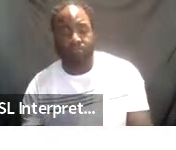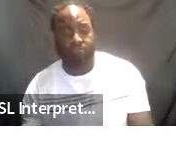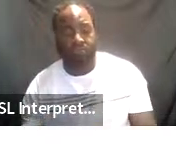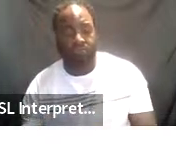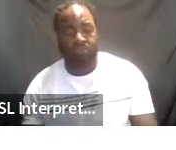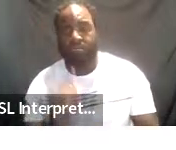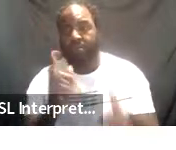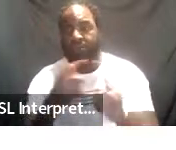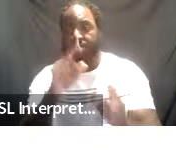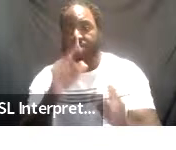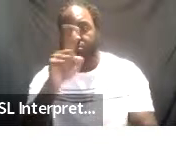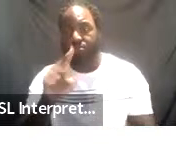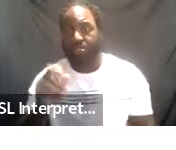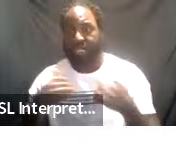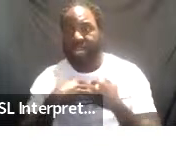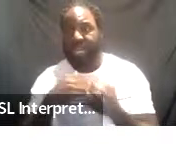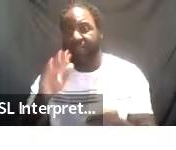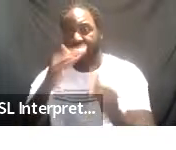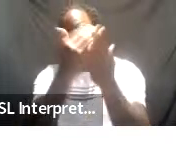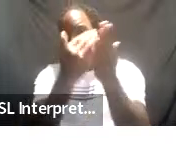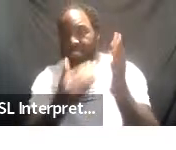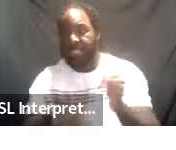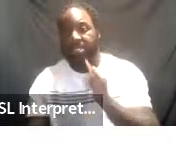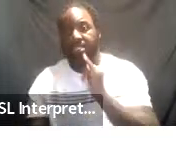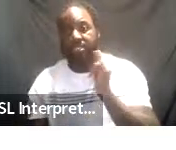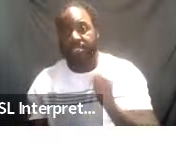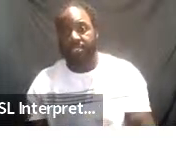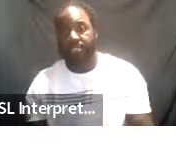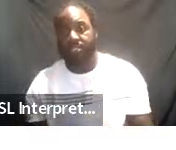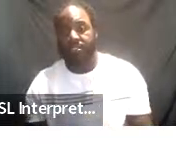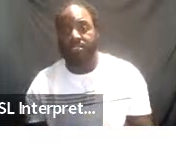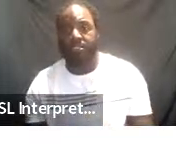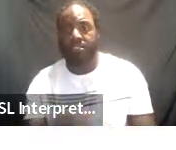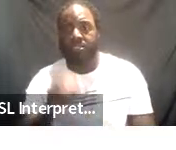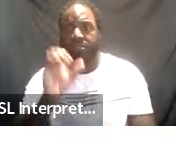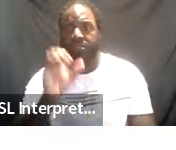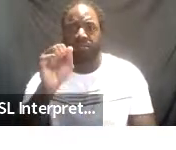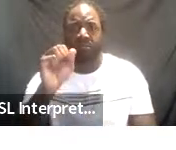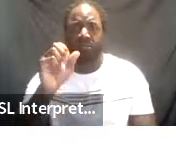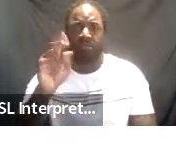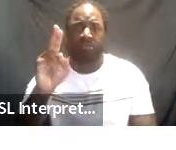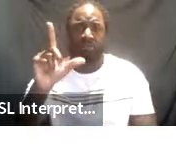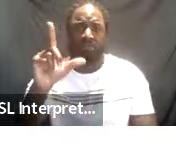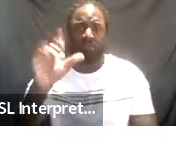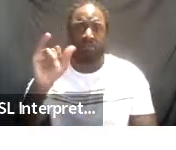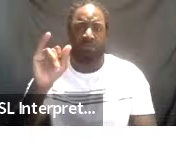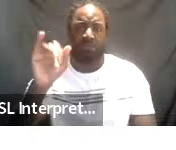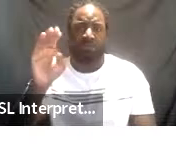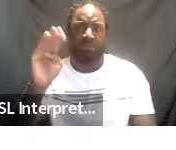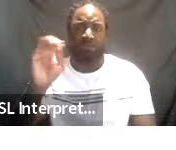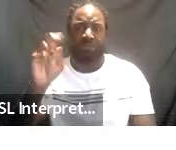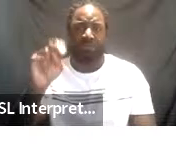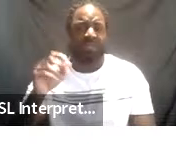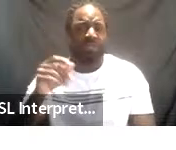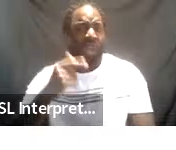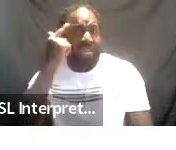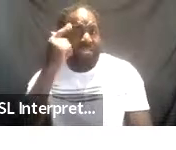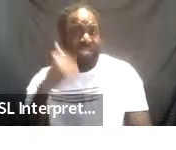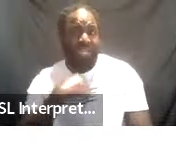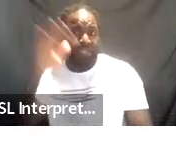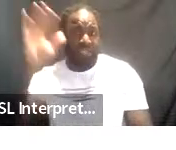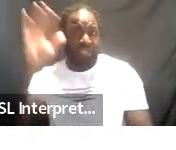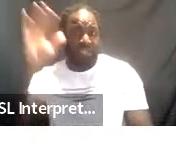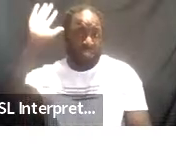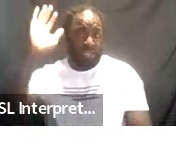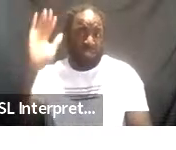The first question that I have on the list is Anne Seligman, who I think also has a hand raised. So we'll answer